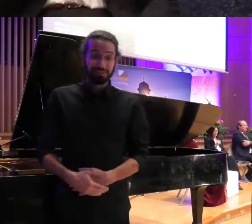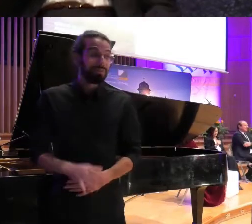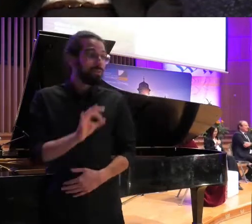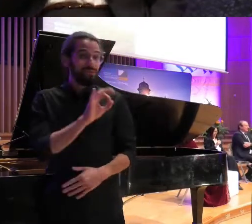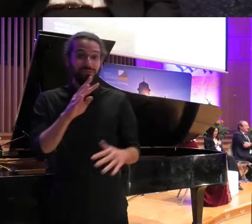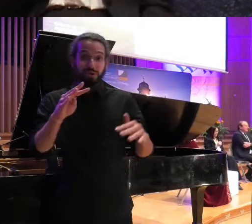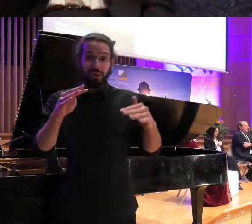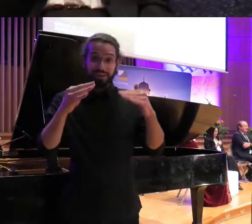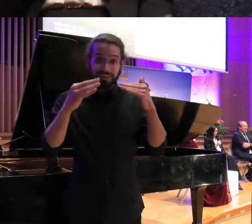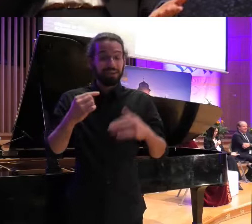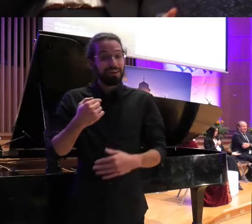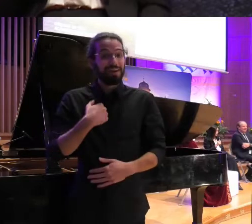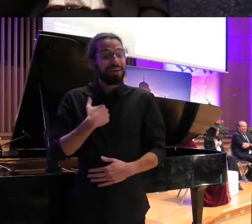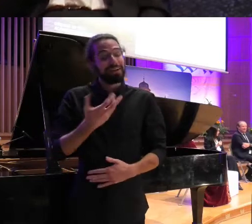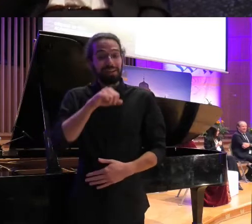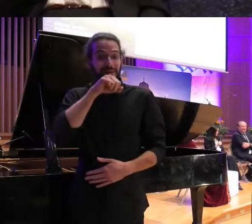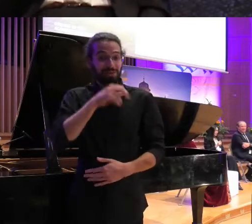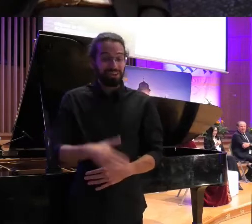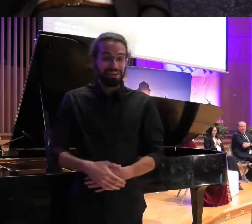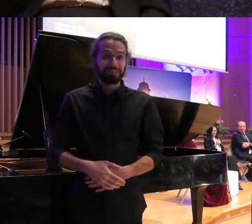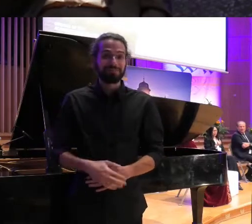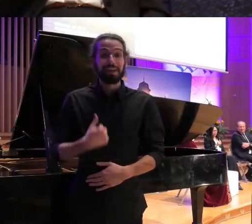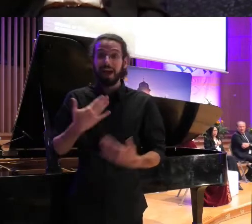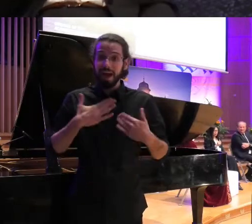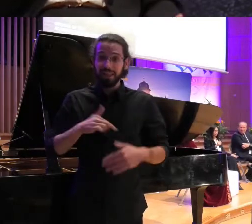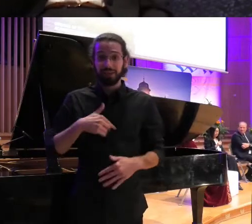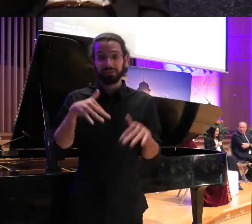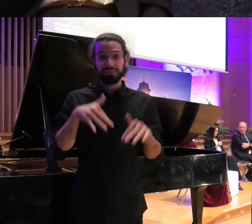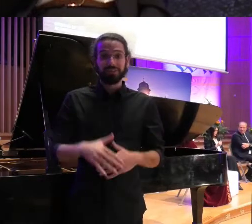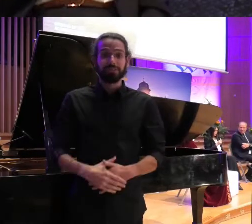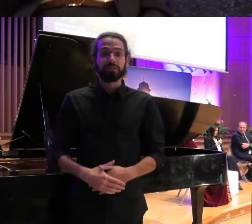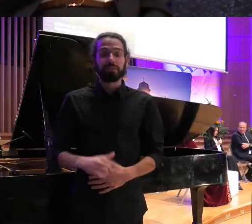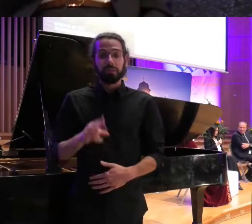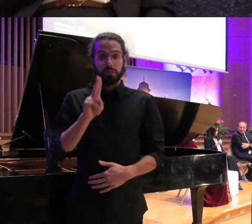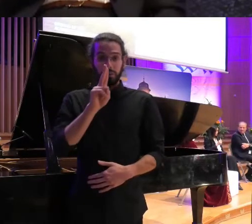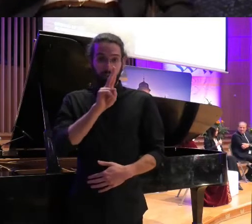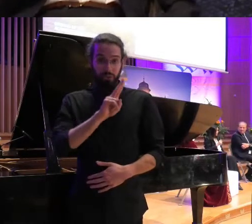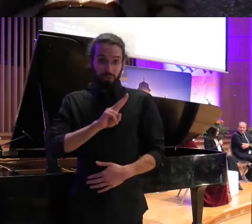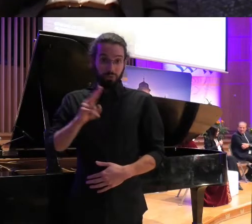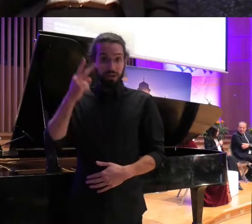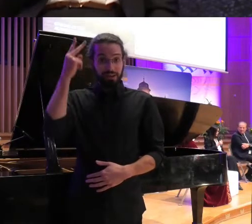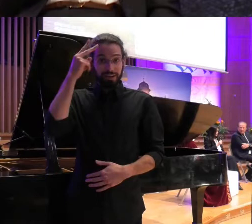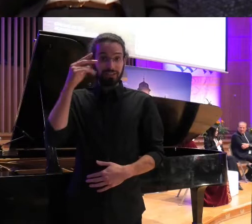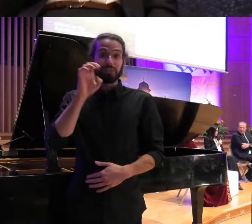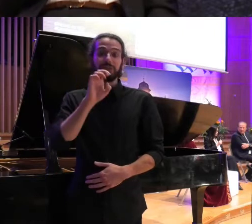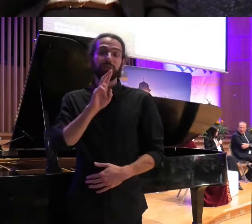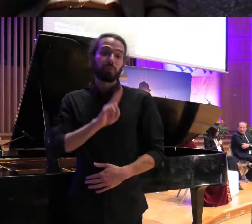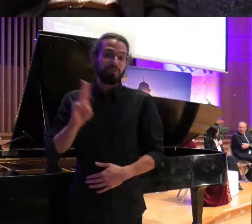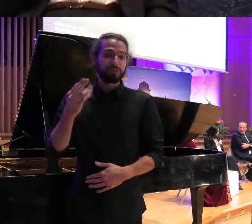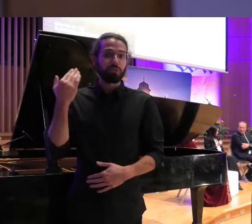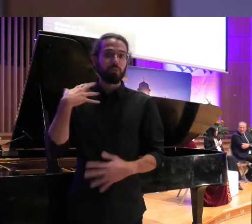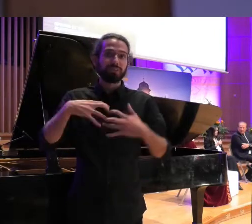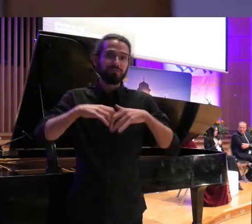I really appreciate that. It's an honor to be here. The United Nations University was founded in